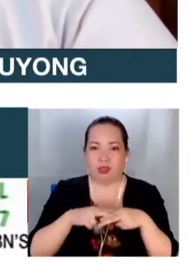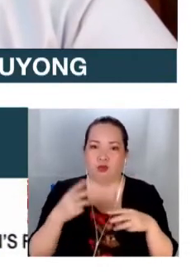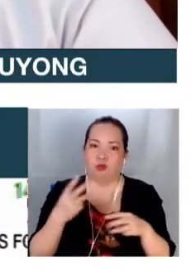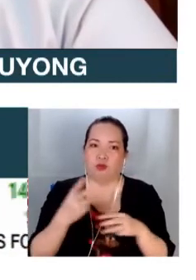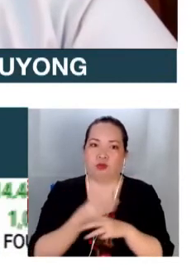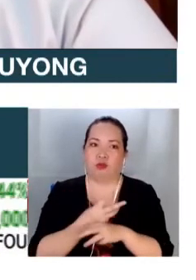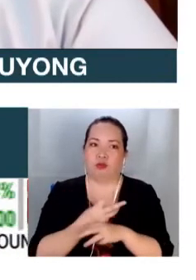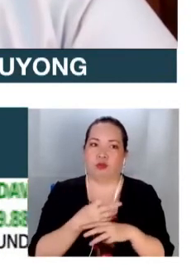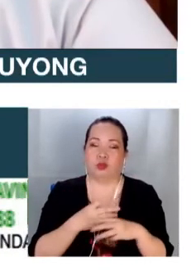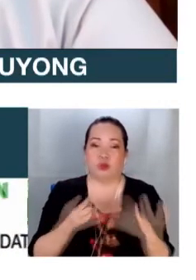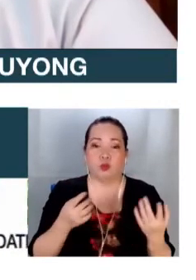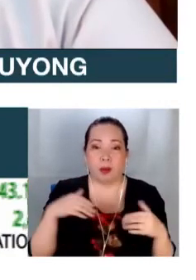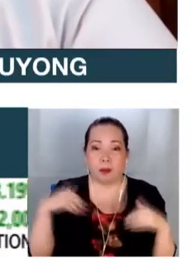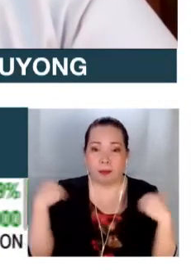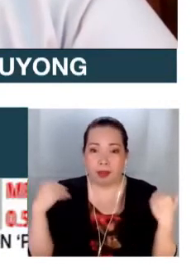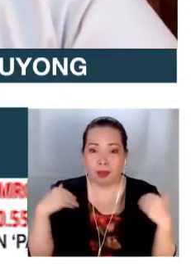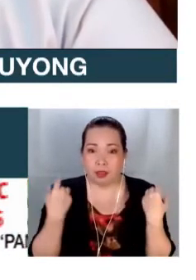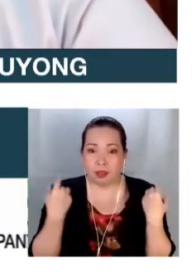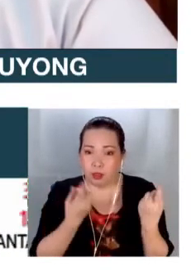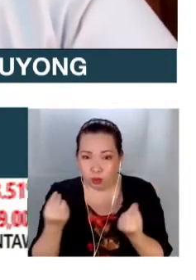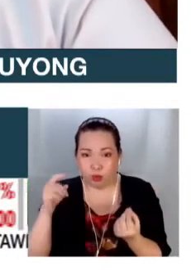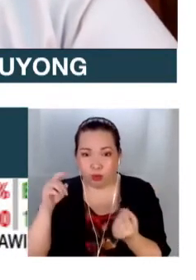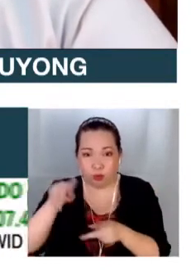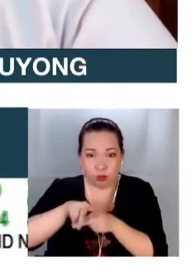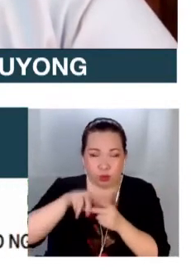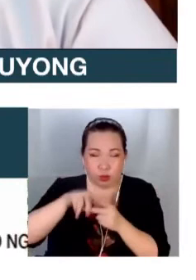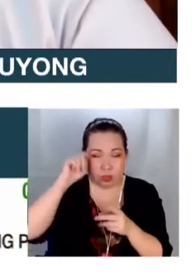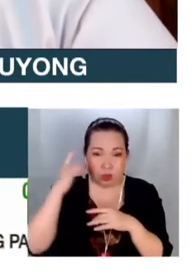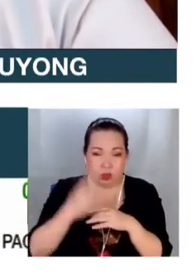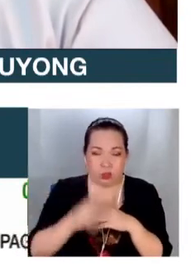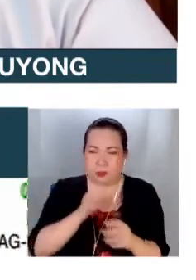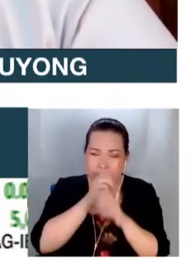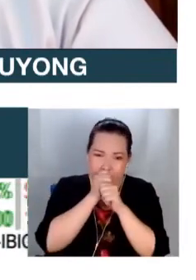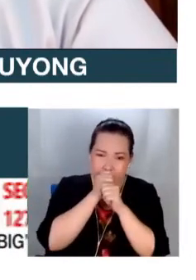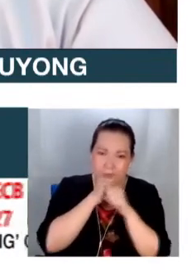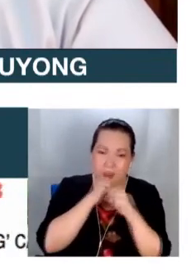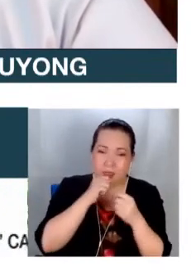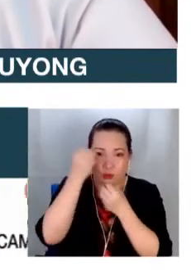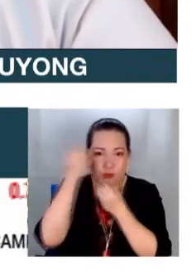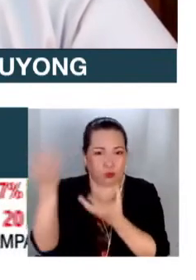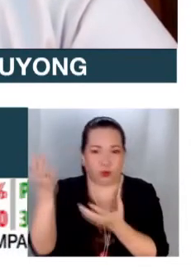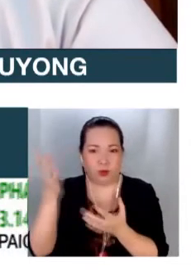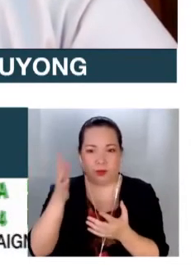it from their parents instead of, you know, actively seeking